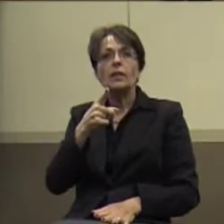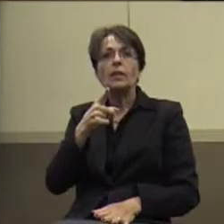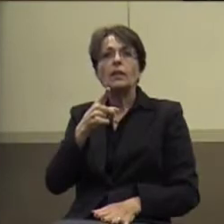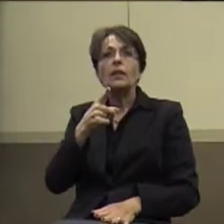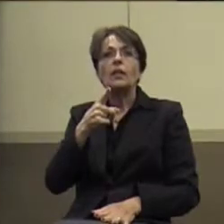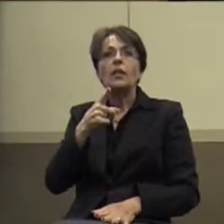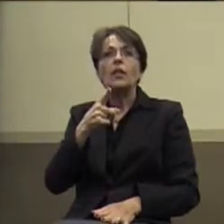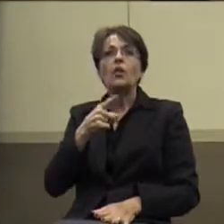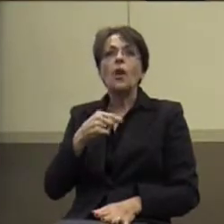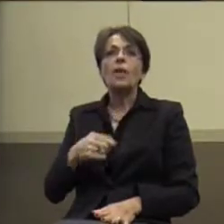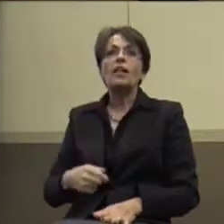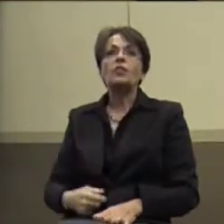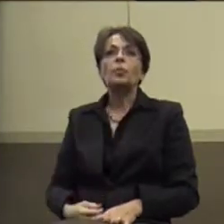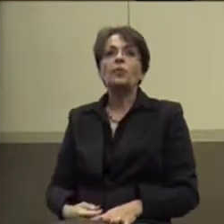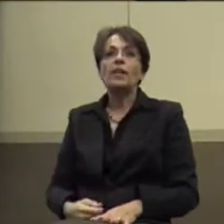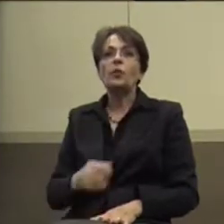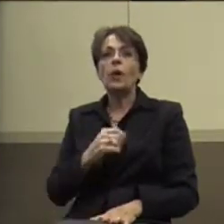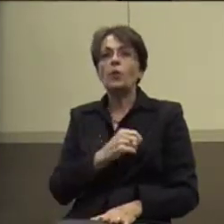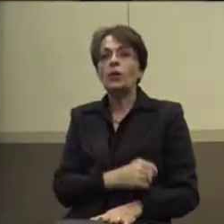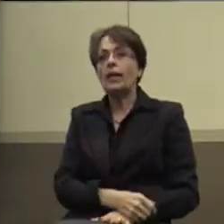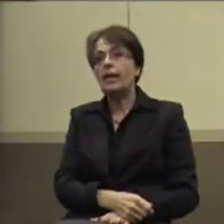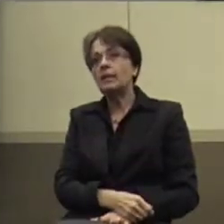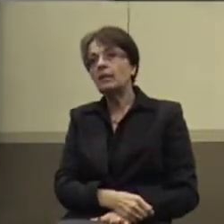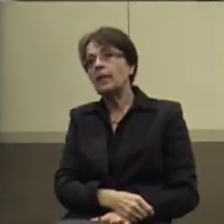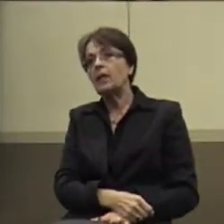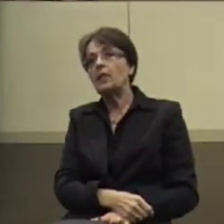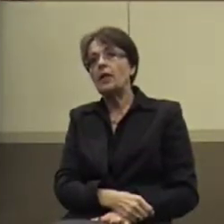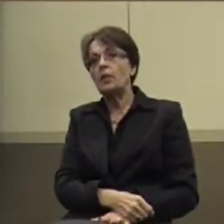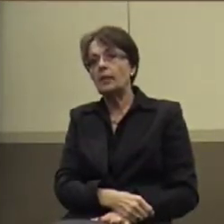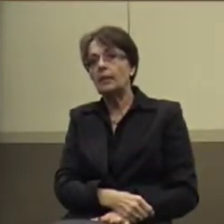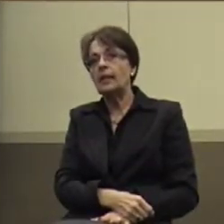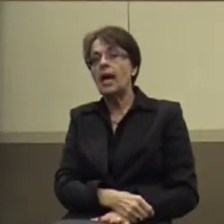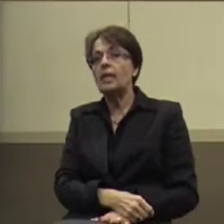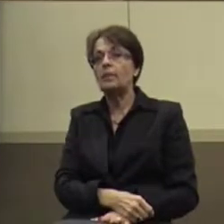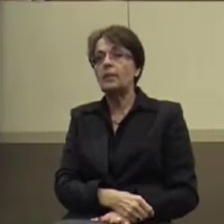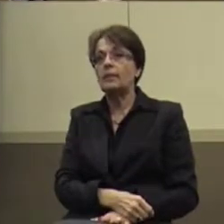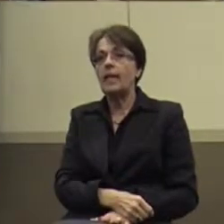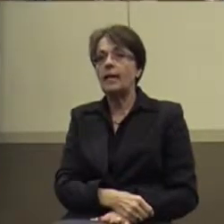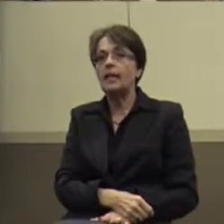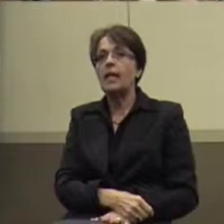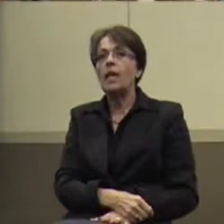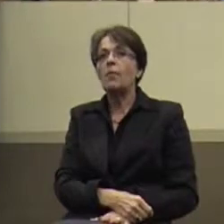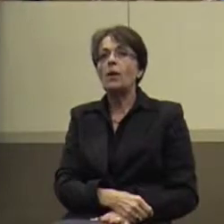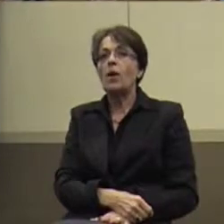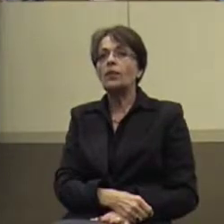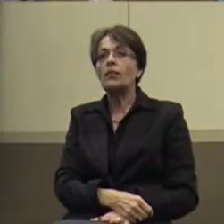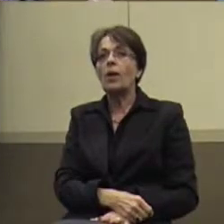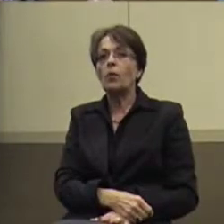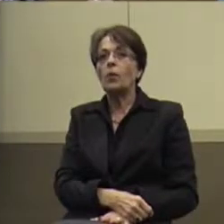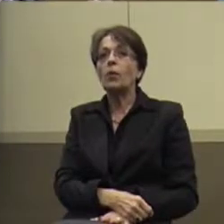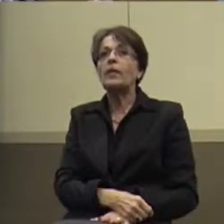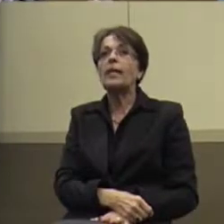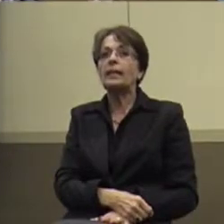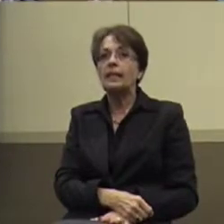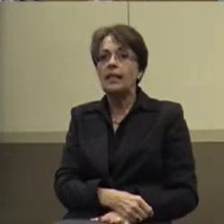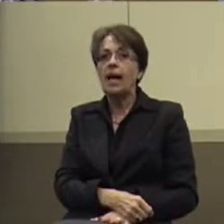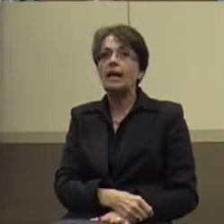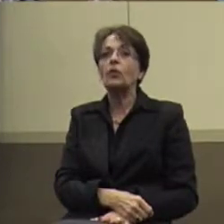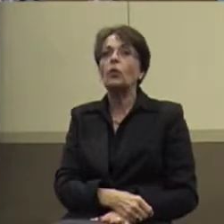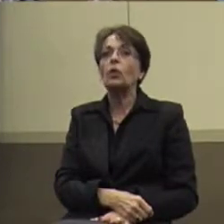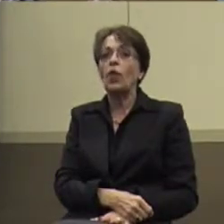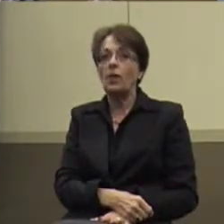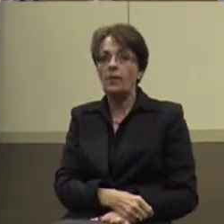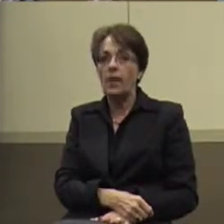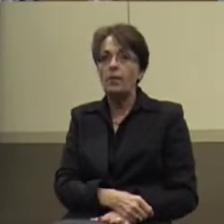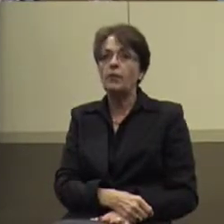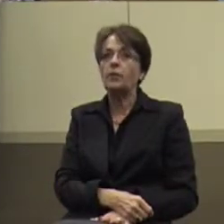No, I'm not a supervisor. I work as a clinical therapist in a hospital setting. And also I work with kids in the high school along with